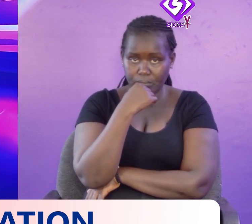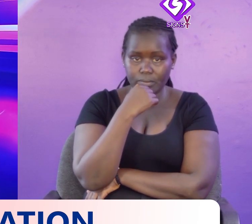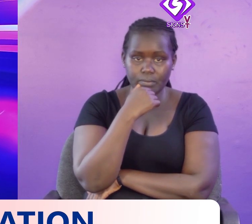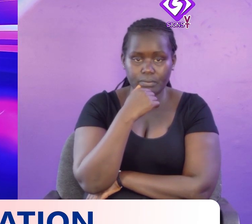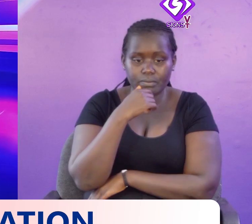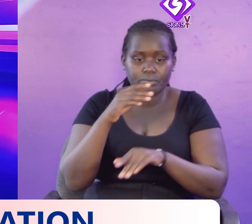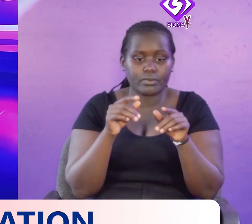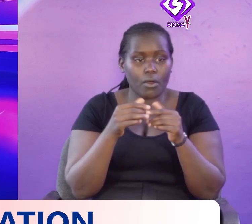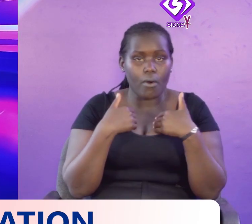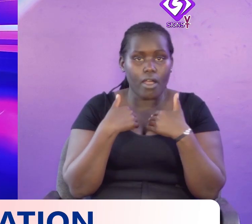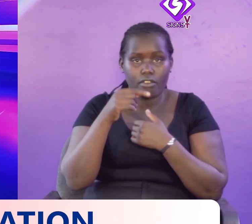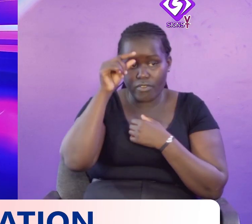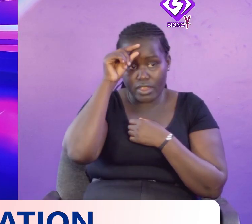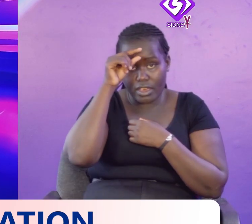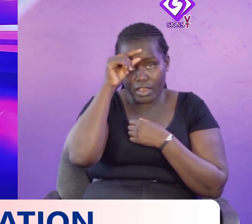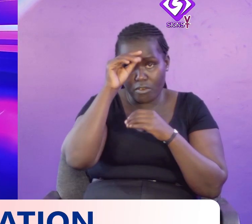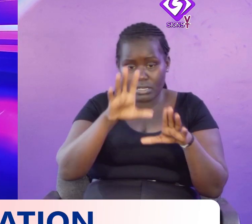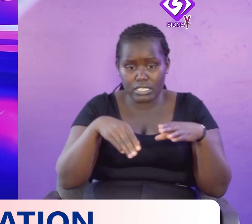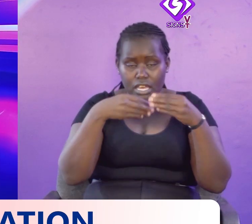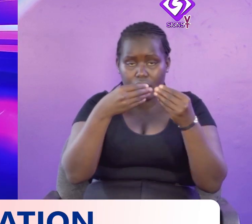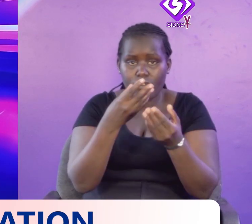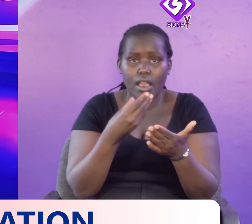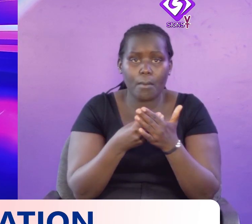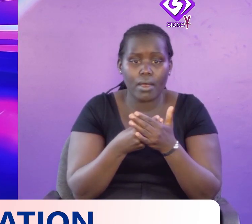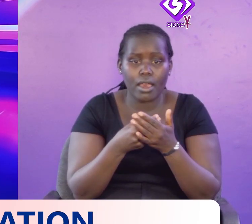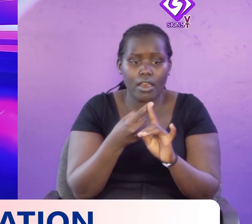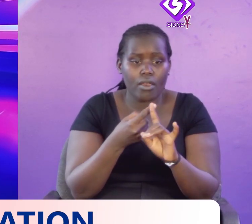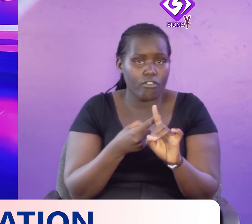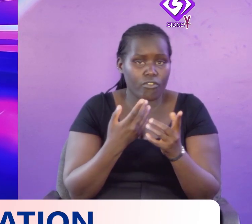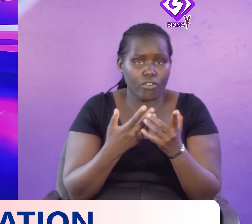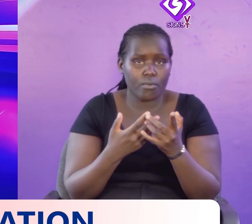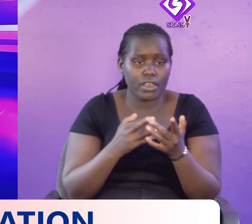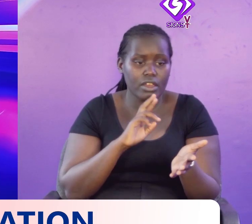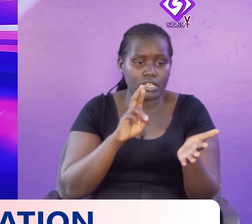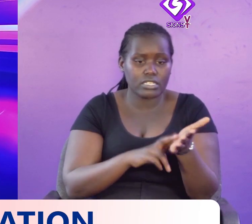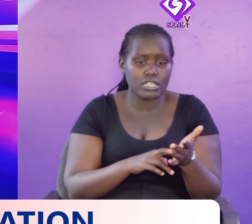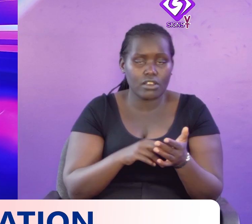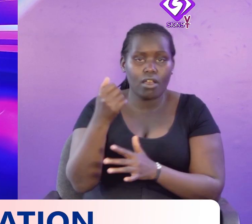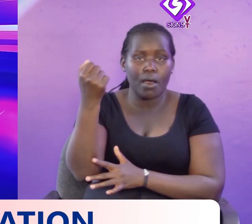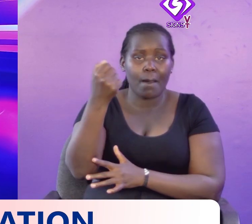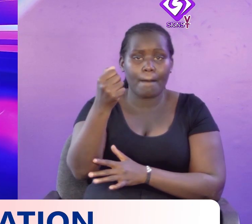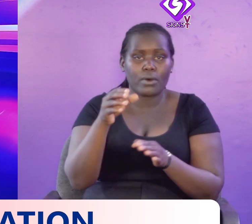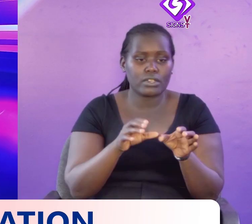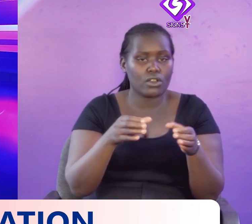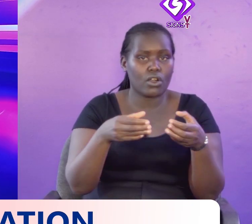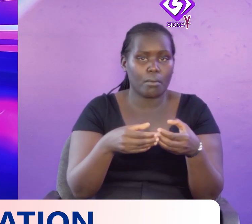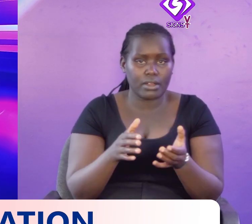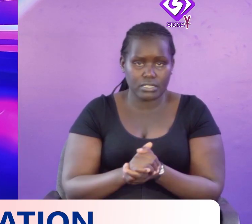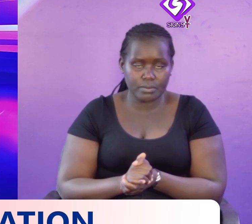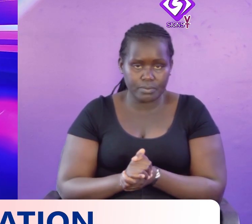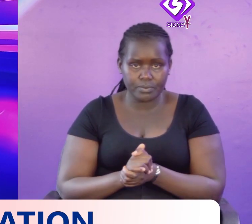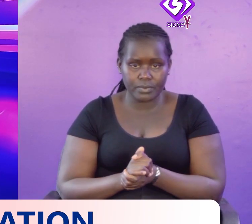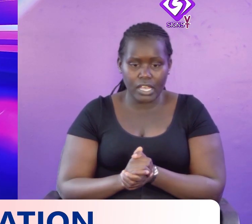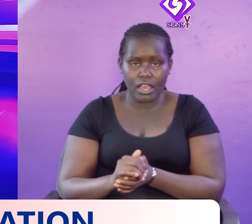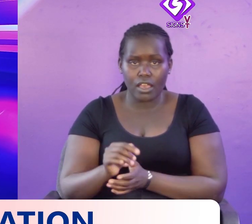the government gives them money, you know, from the registrar of political parties. Yes. Parties are funded. Exactly. So